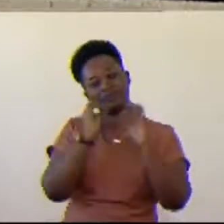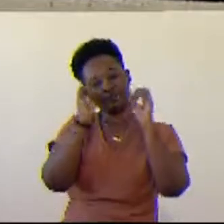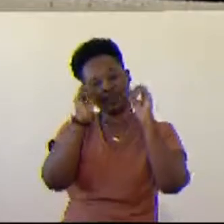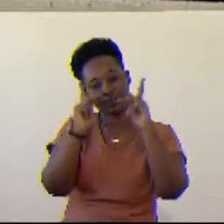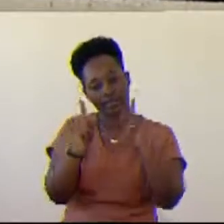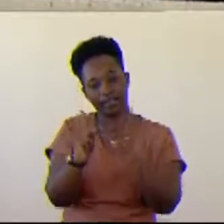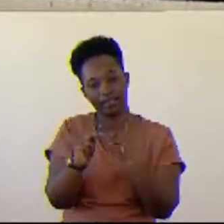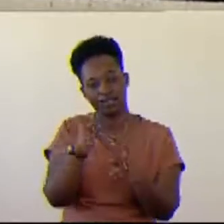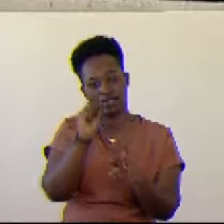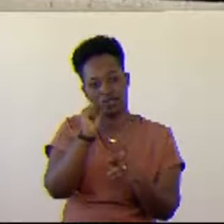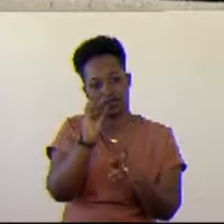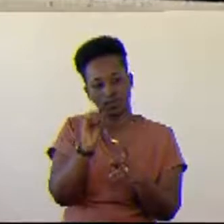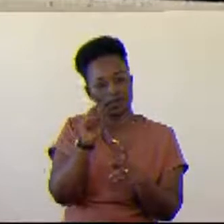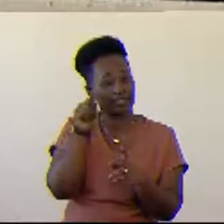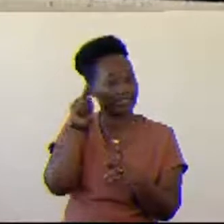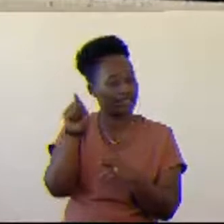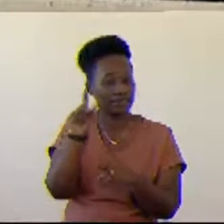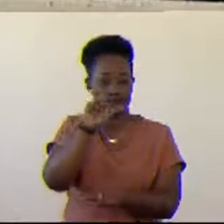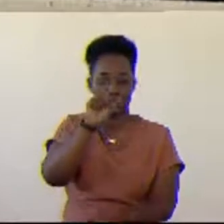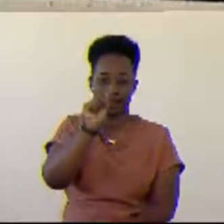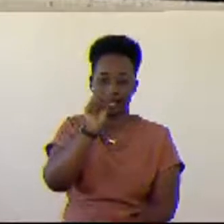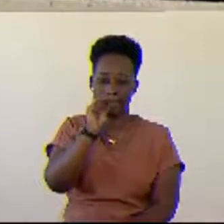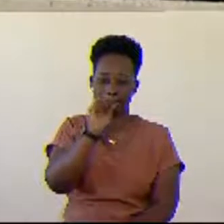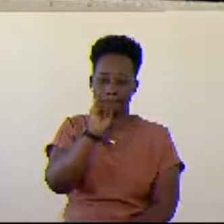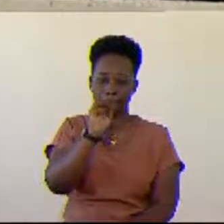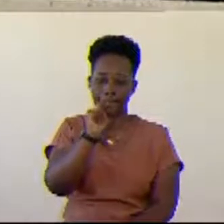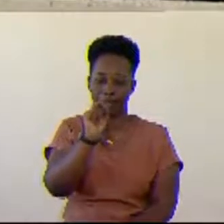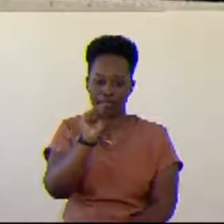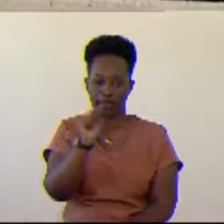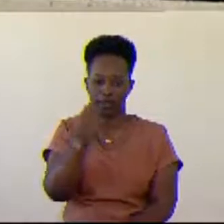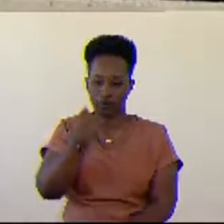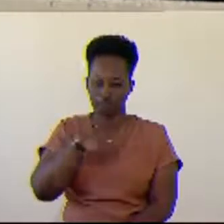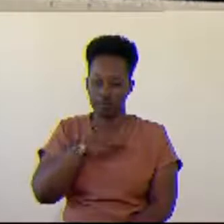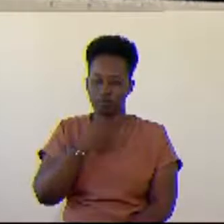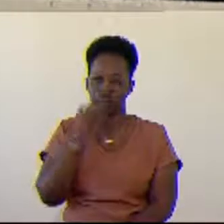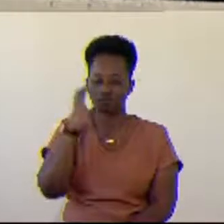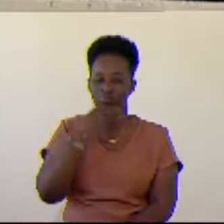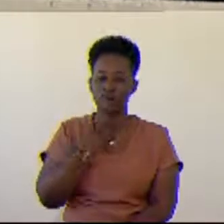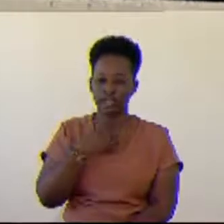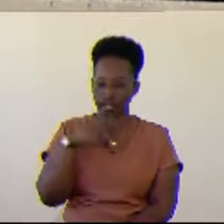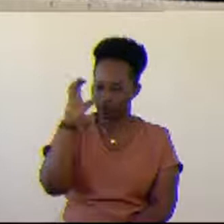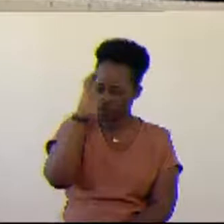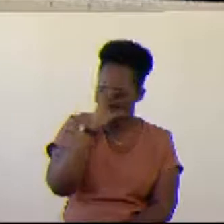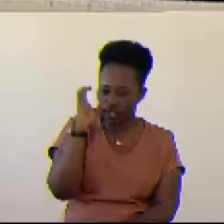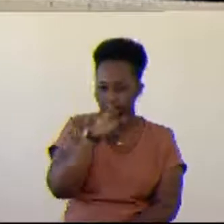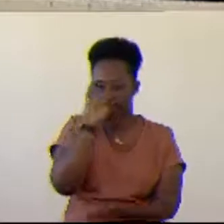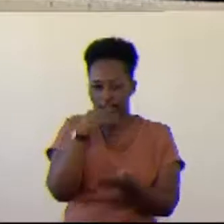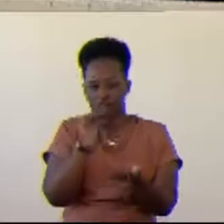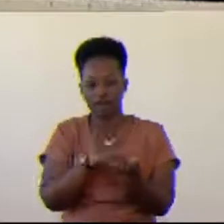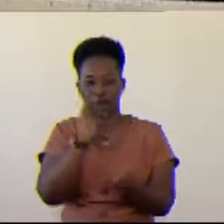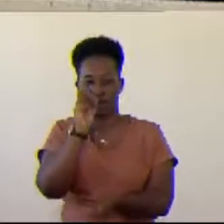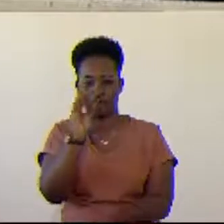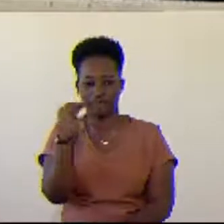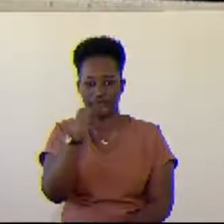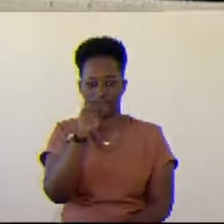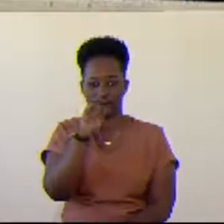is the lamina whose center of gravity we want to discover. I have written irregular lamina, but I